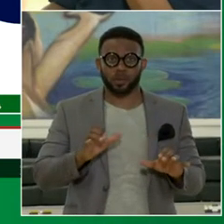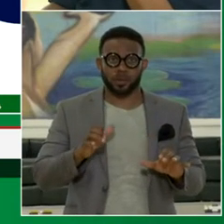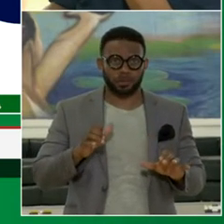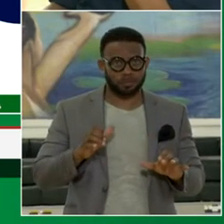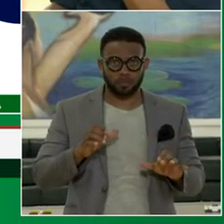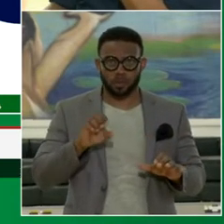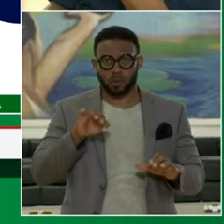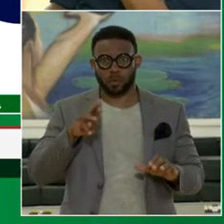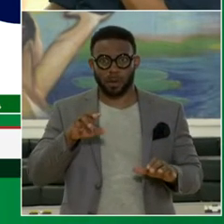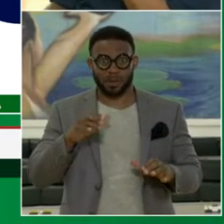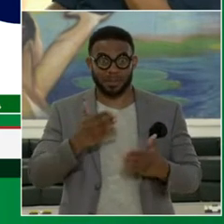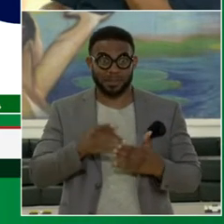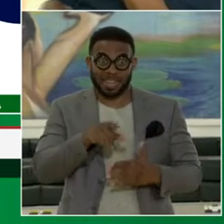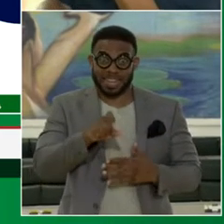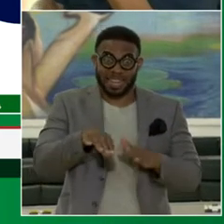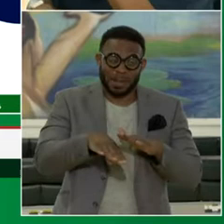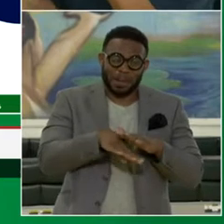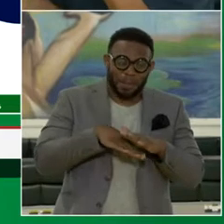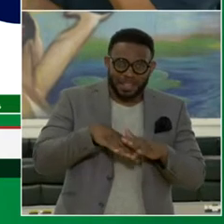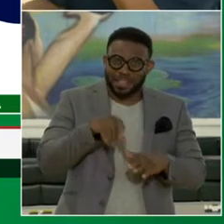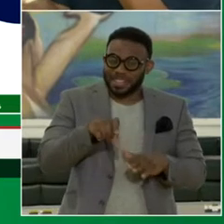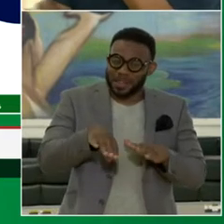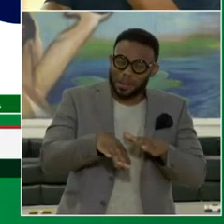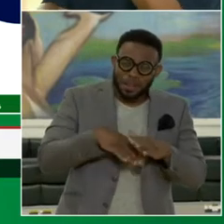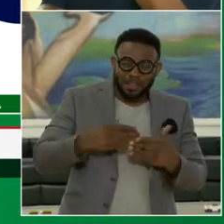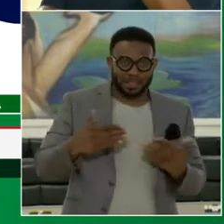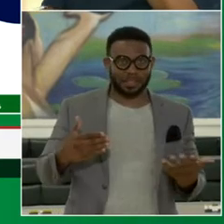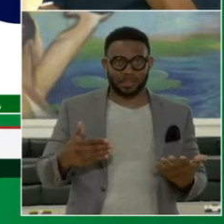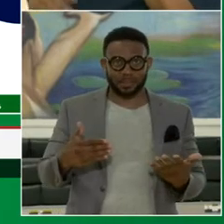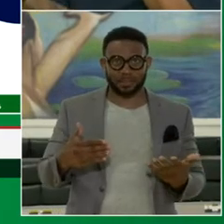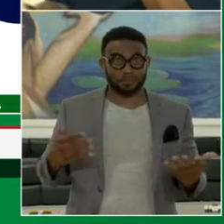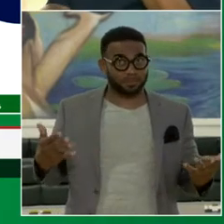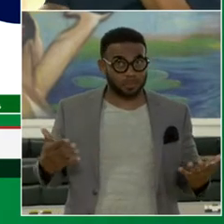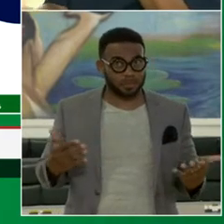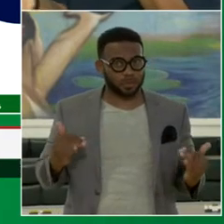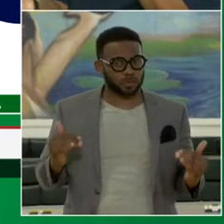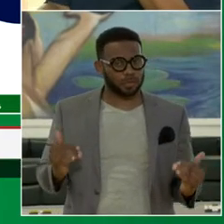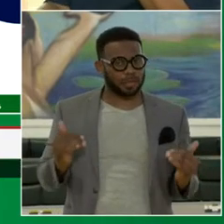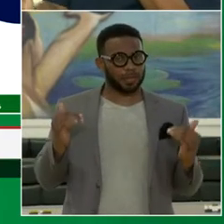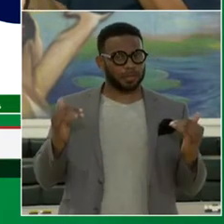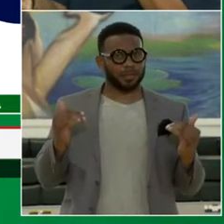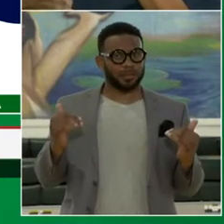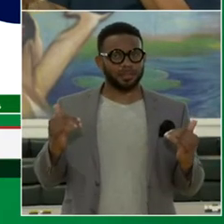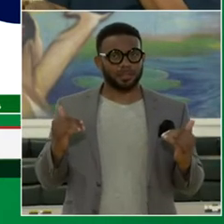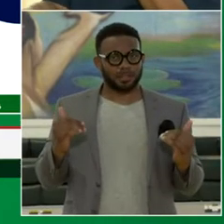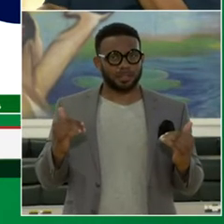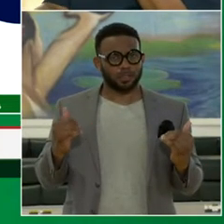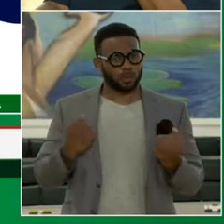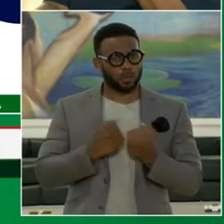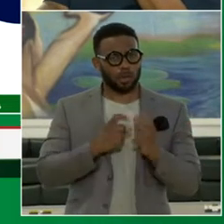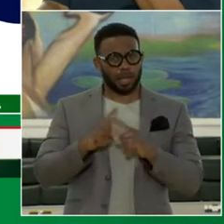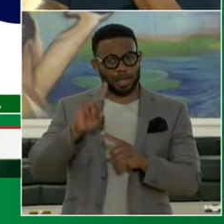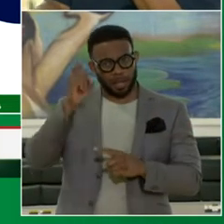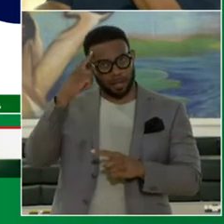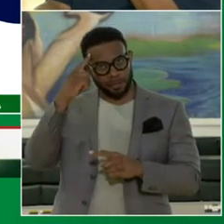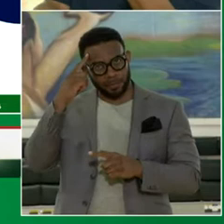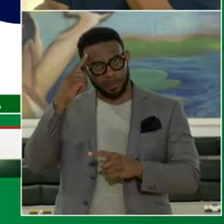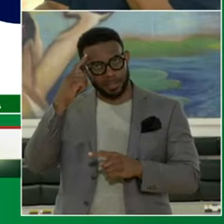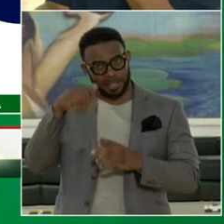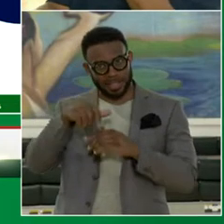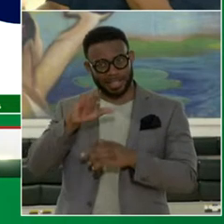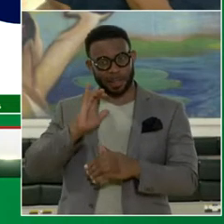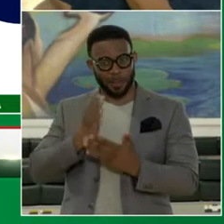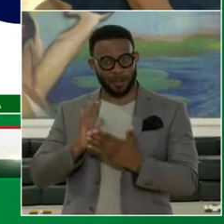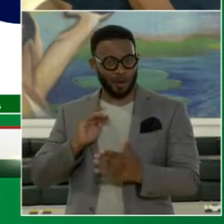and some of it is they need basics, right? They need these things. And so uplifting and supporting as government entities, that's part